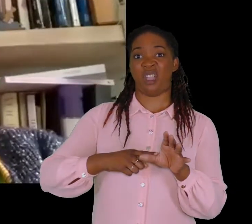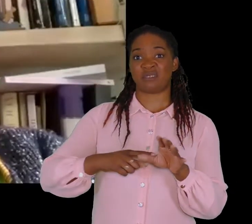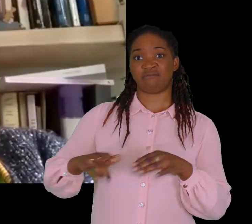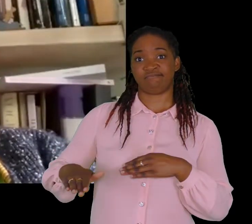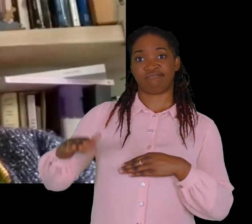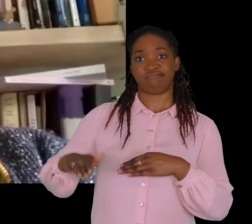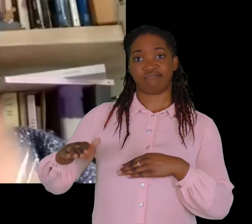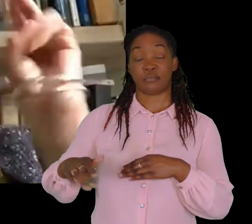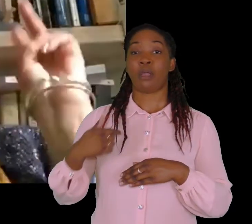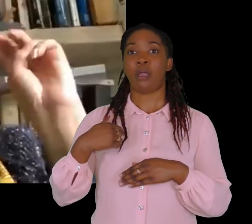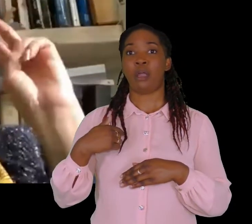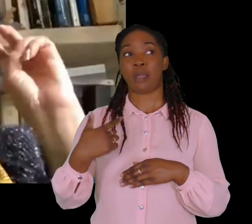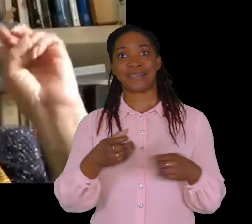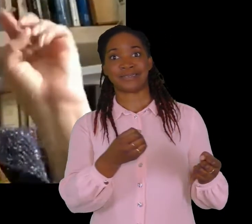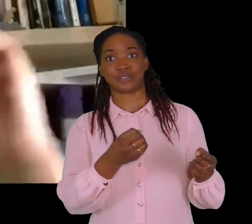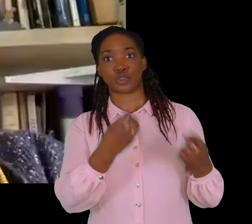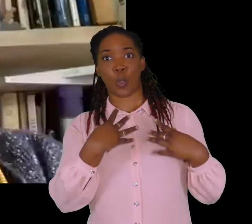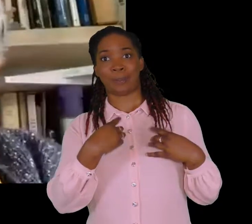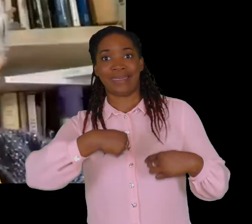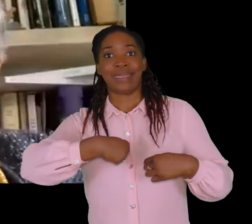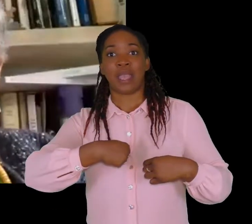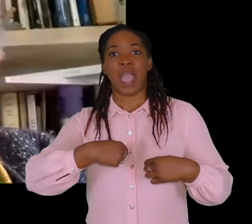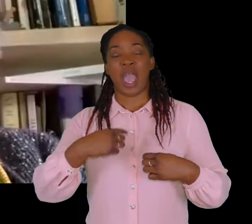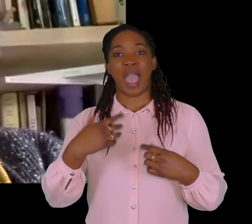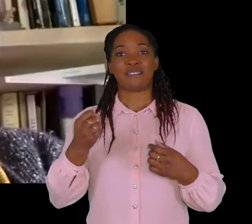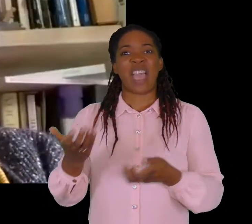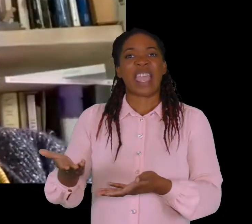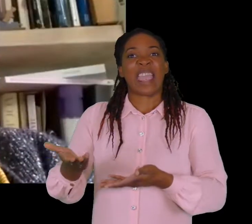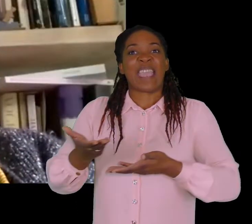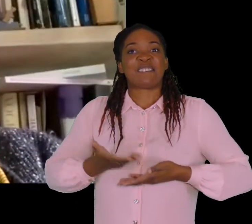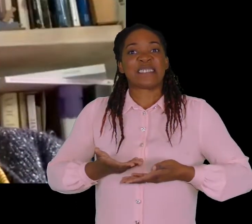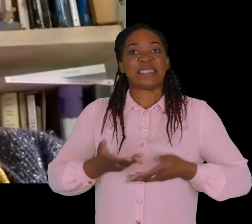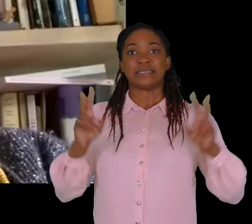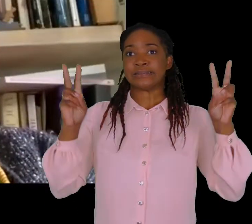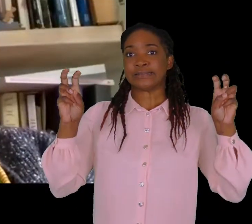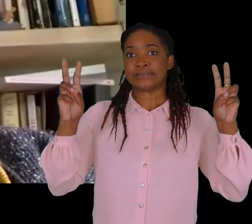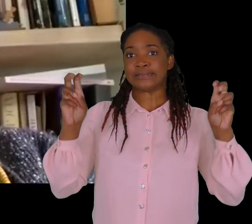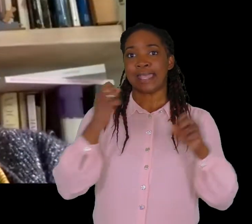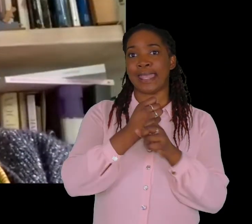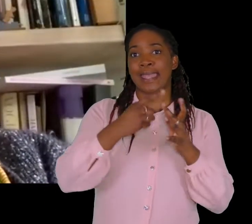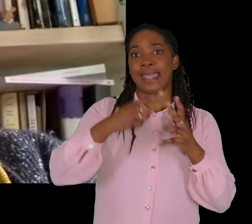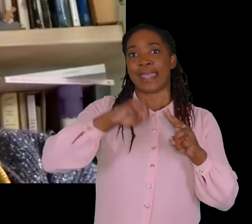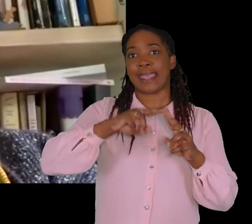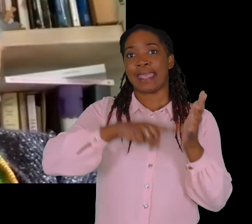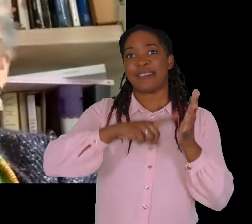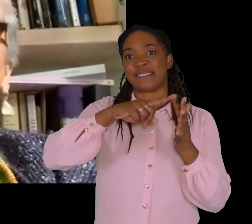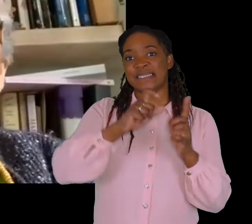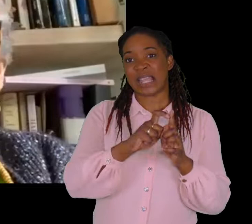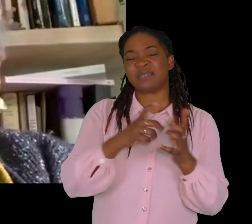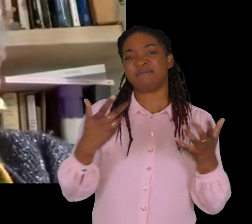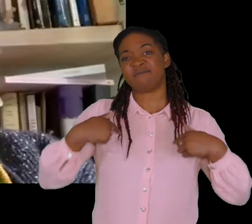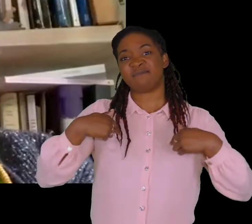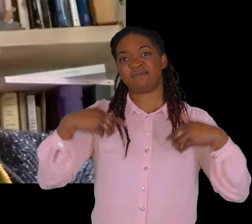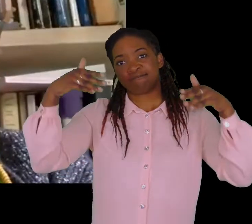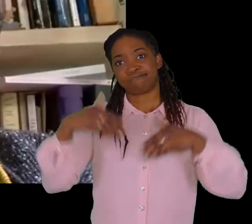age, it was decided I was a gifted child. And obviously it was about